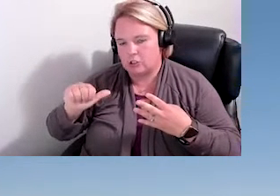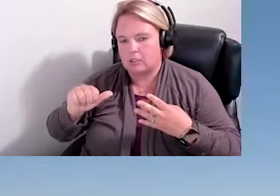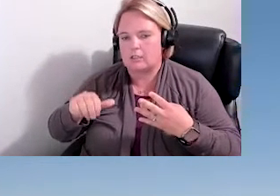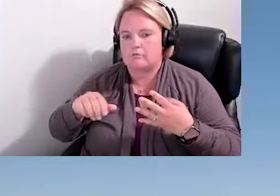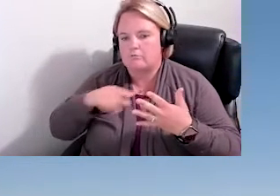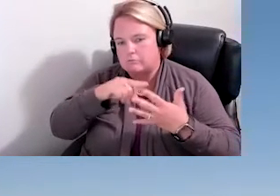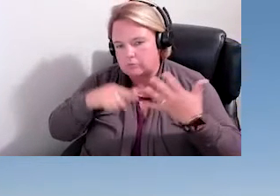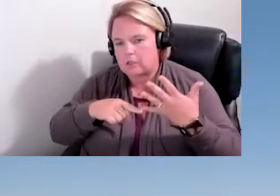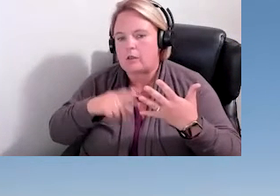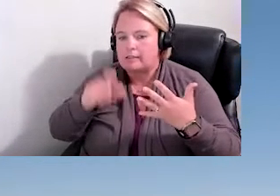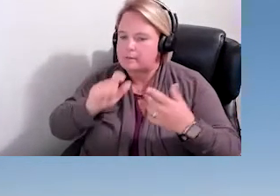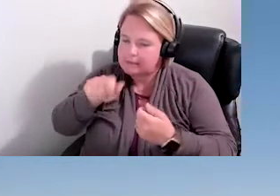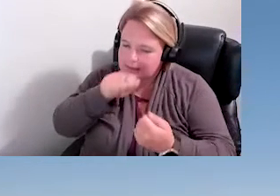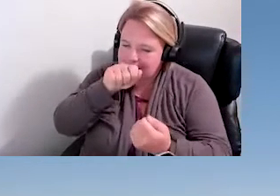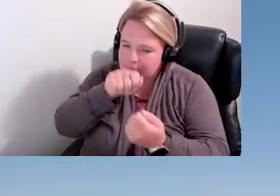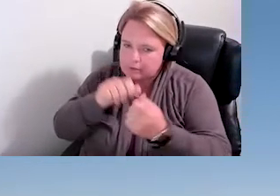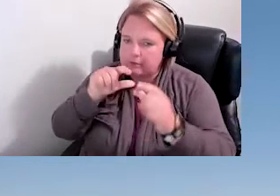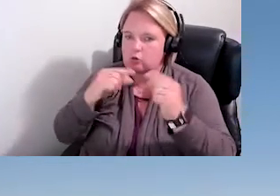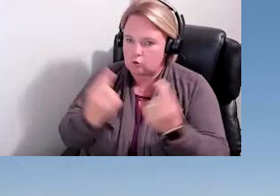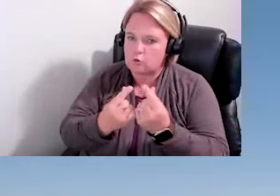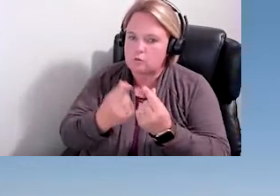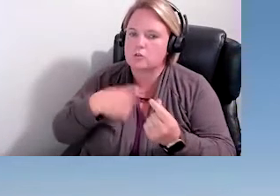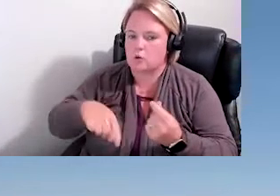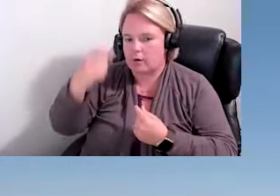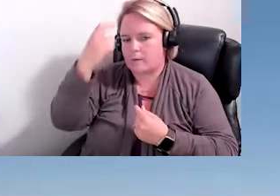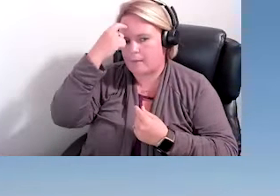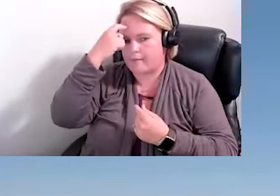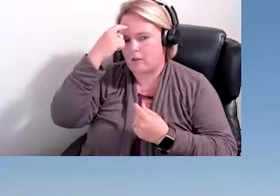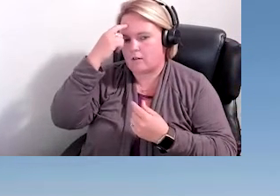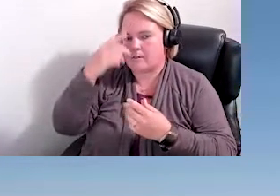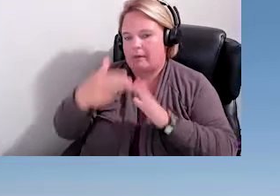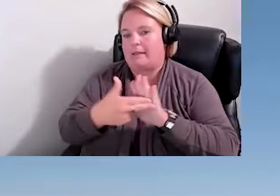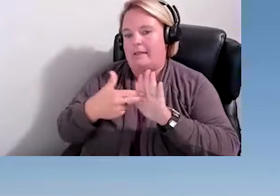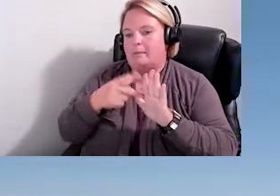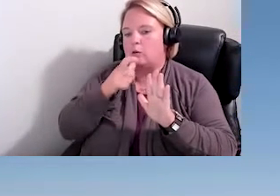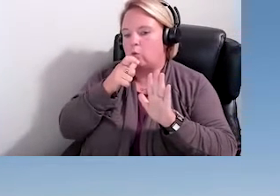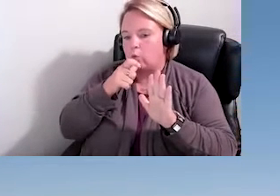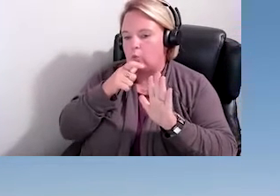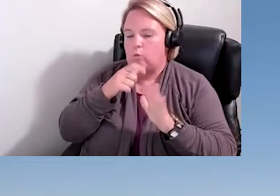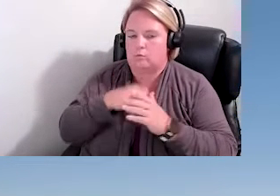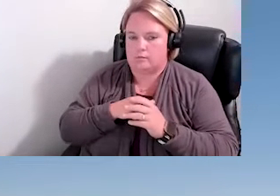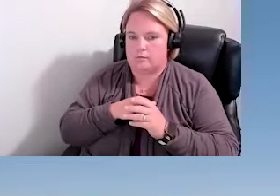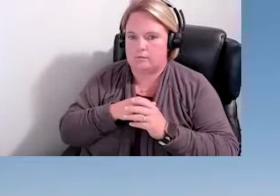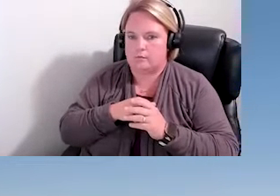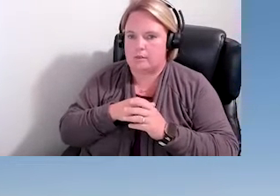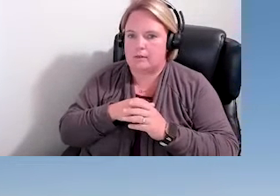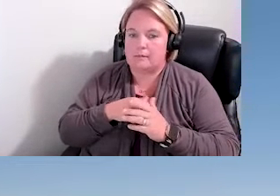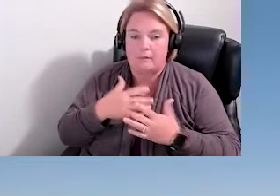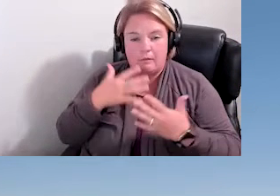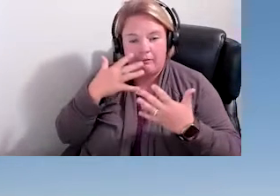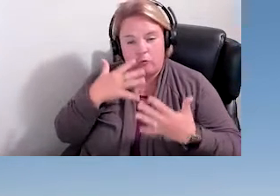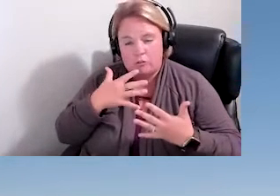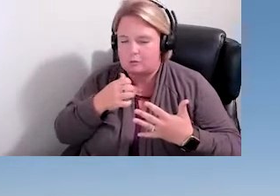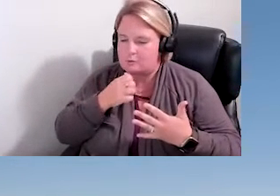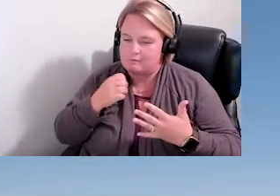really foster equity. And we are mindful of that as we move forward. And the first step starts with data. And unfortunately, we don't have that yet.